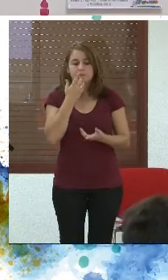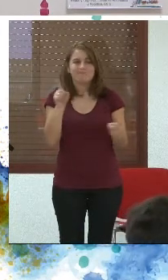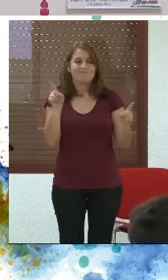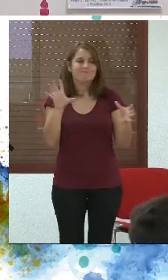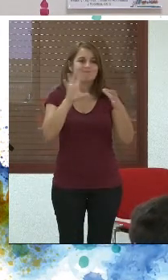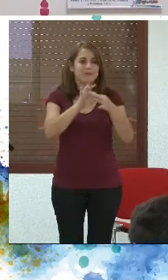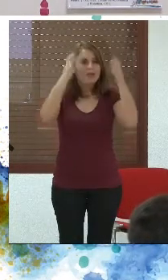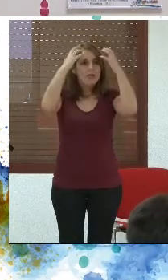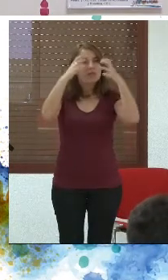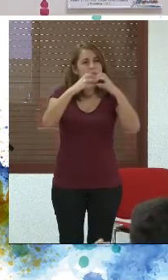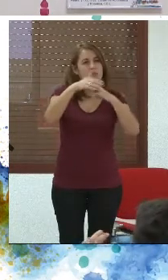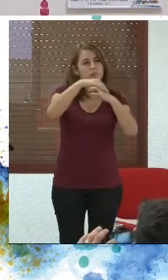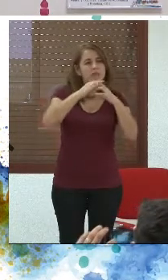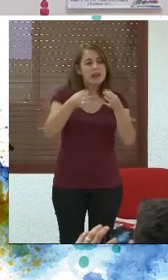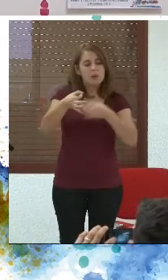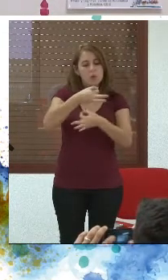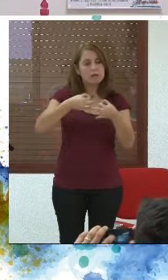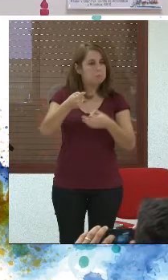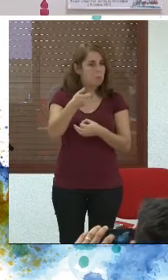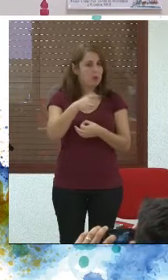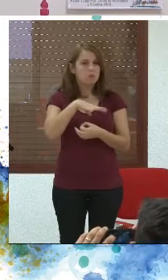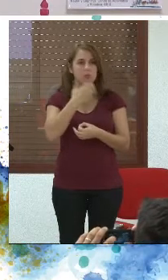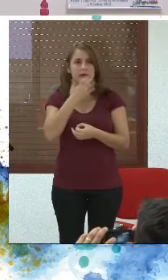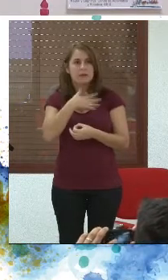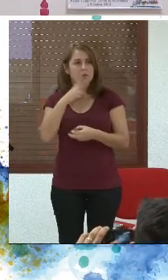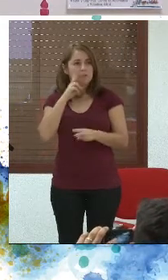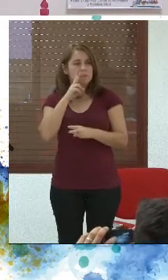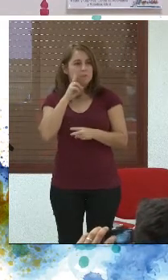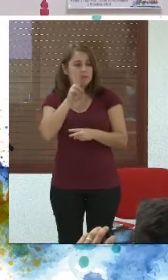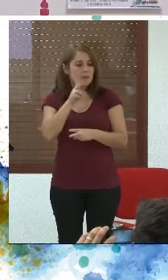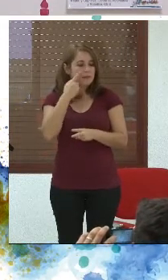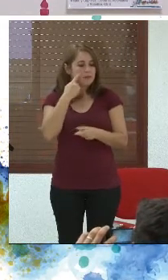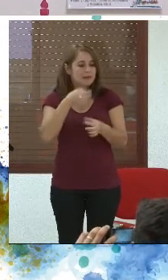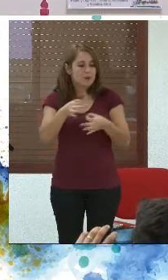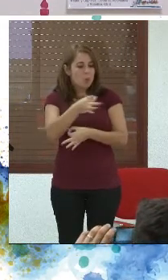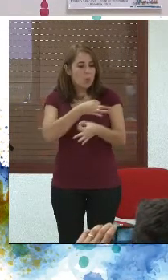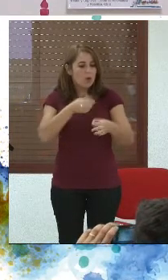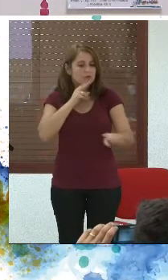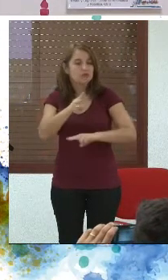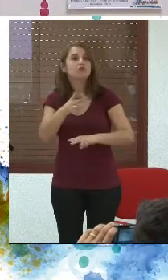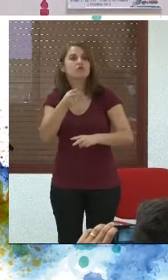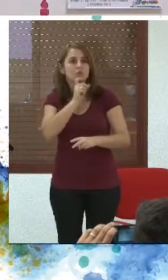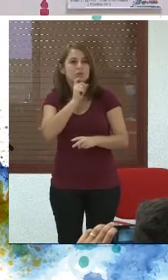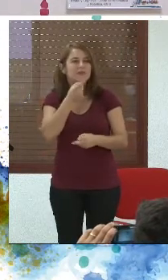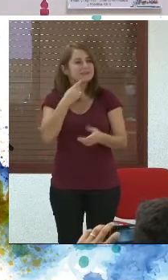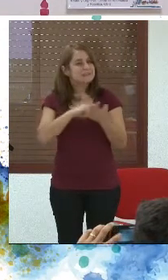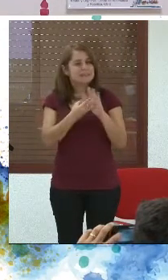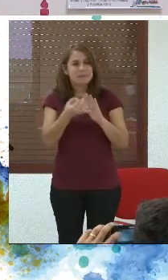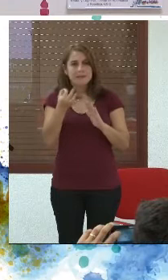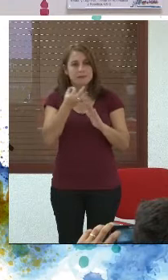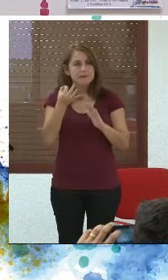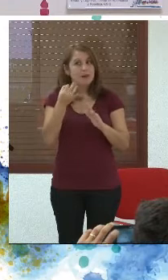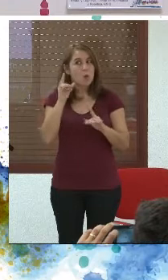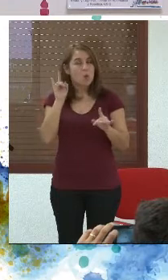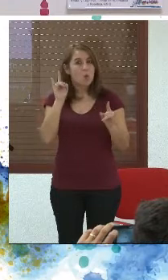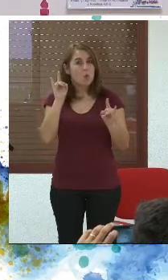at the cortical with few neurons. We want to see when these neurons are fired. So the system